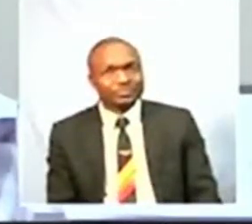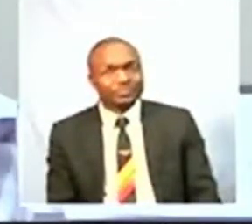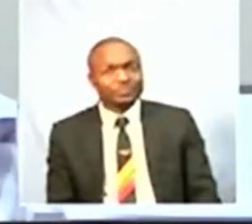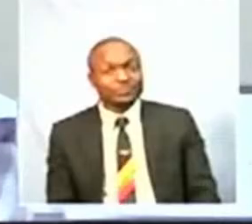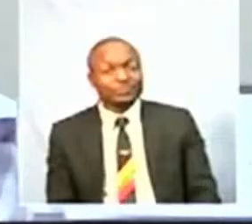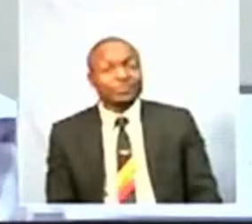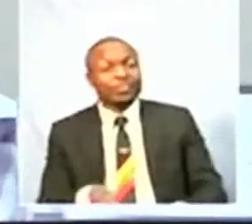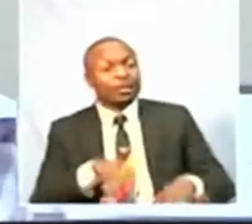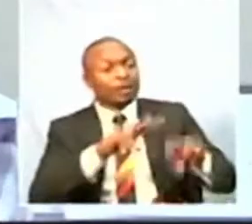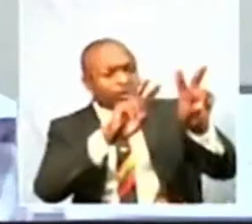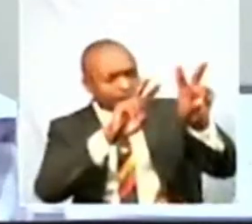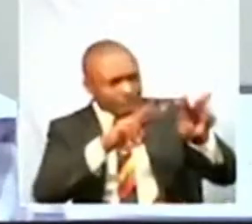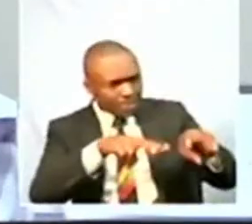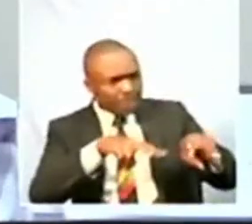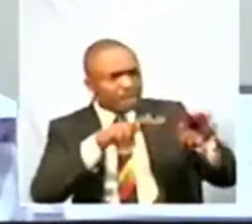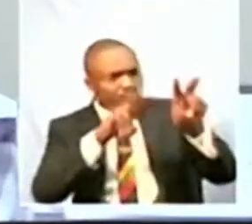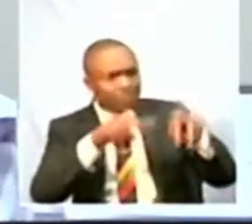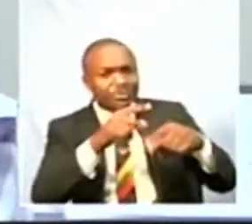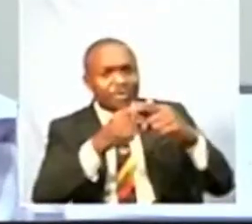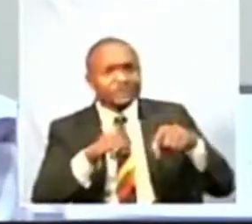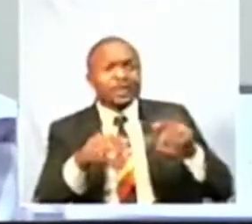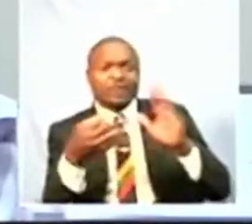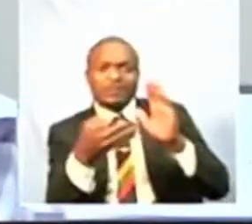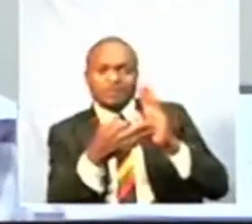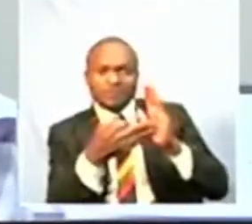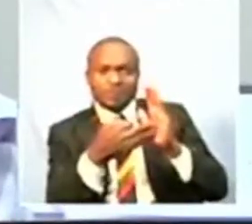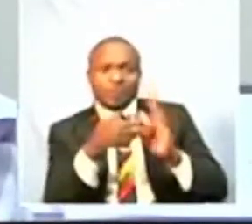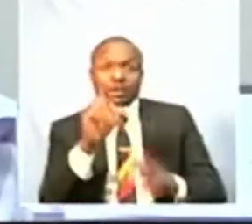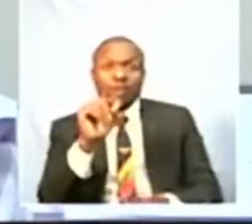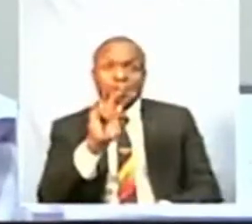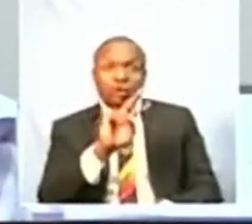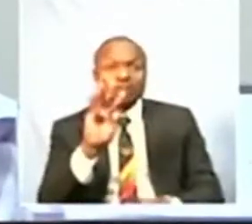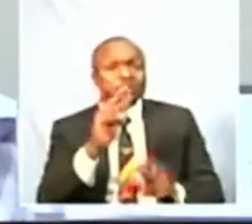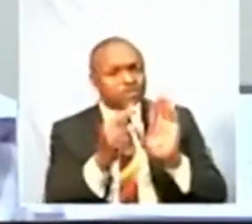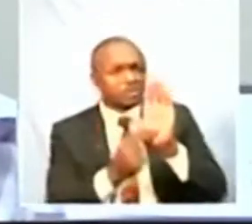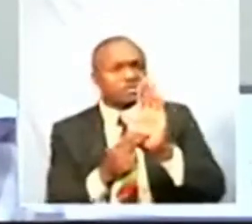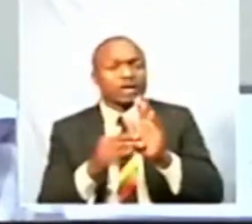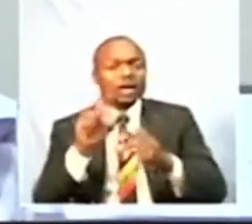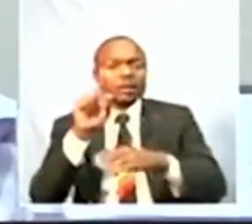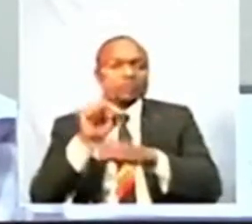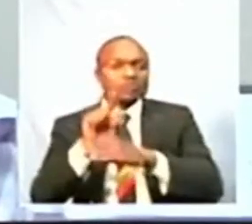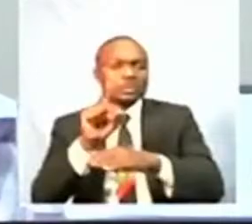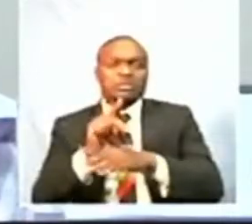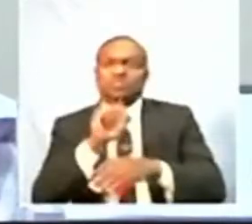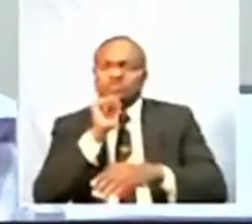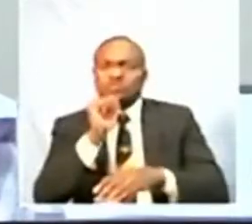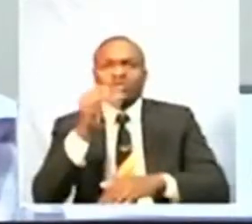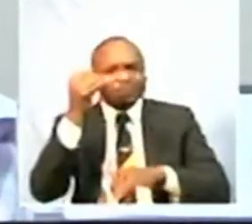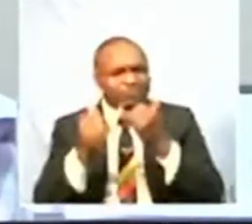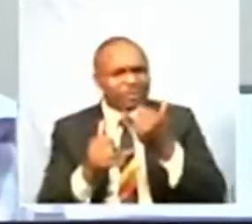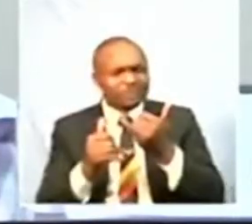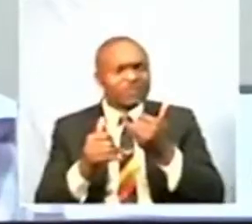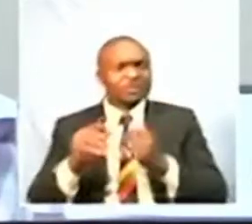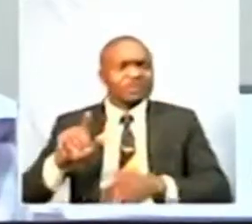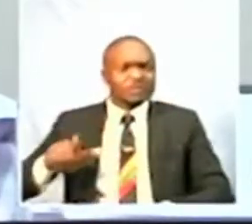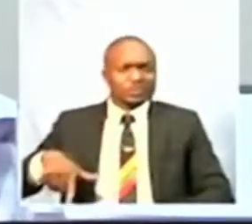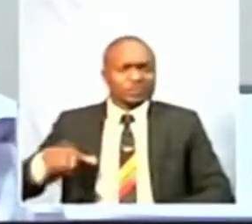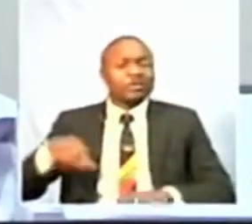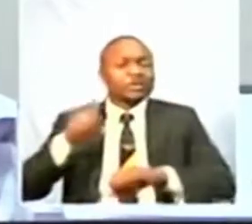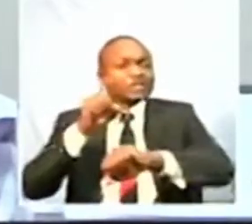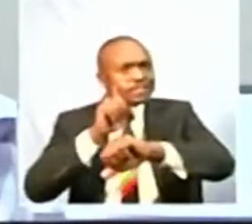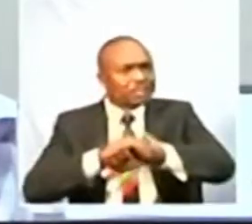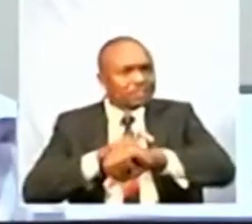A physical inspection carried out in February 2024 revealed that the project had not been completed for a delayed period